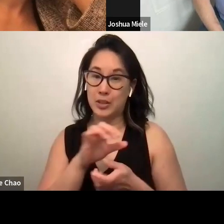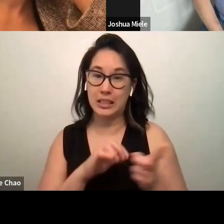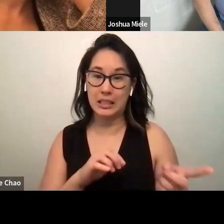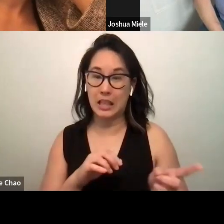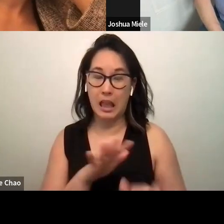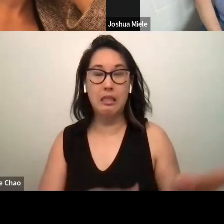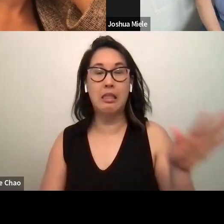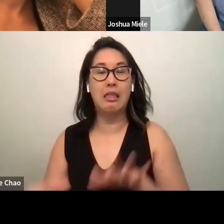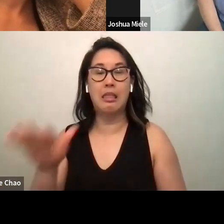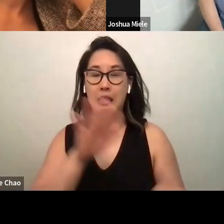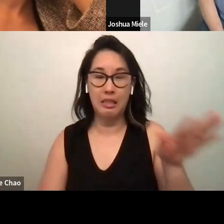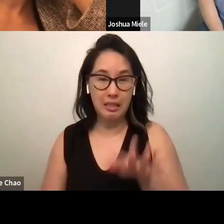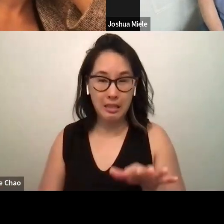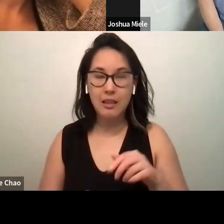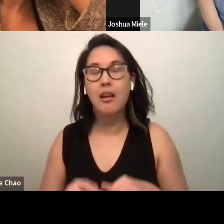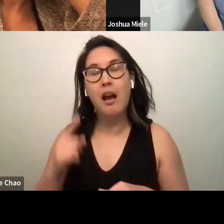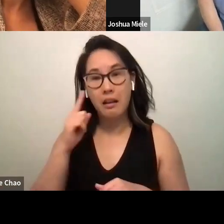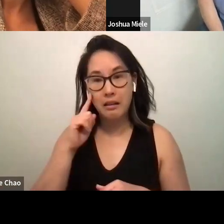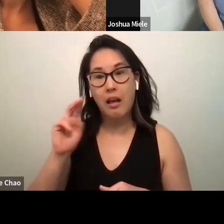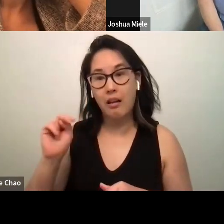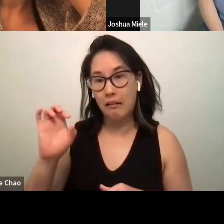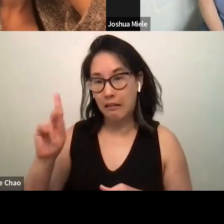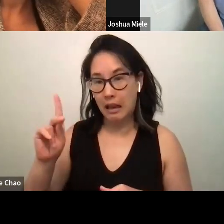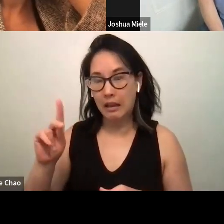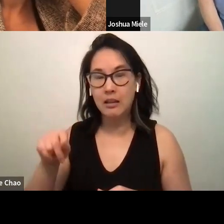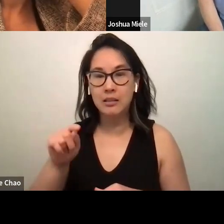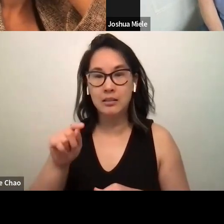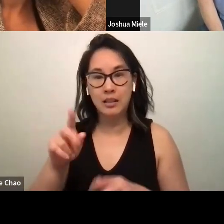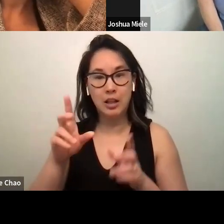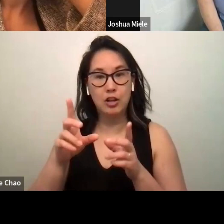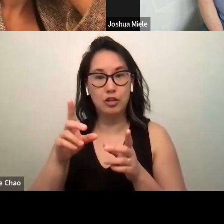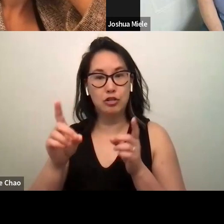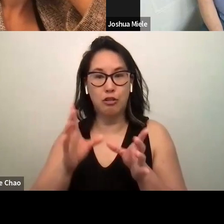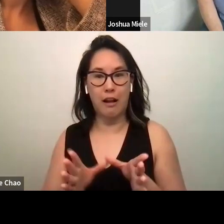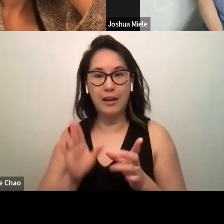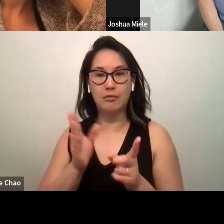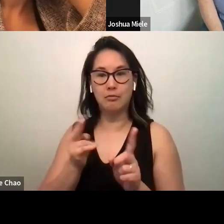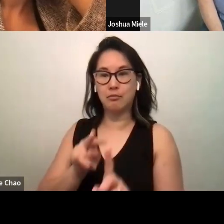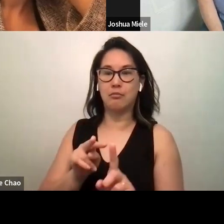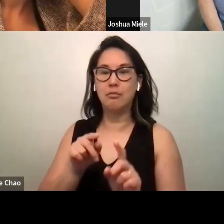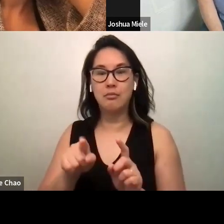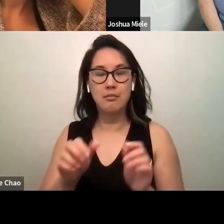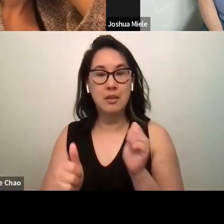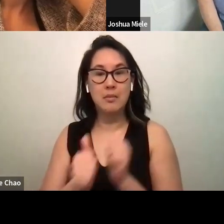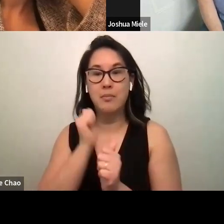disorienting. I found Nick's to be the director's cut to be the most